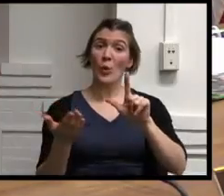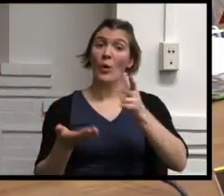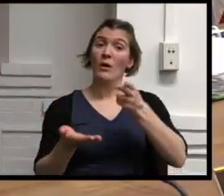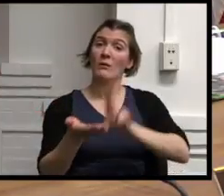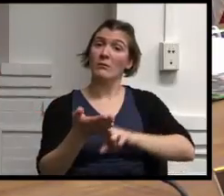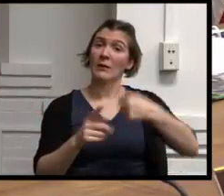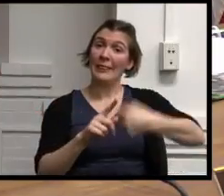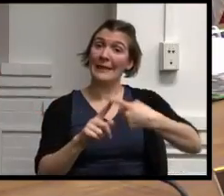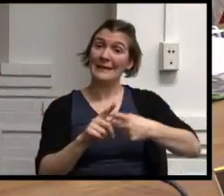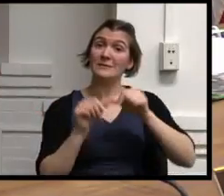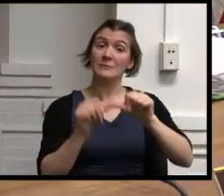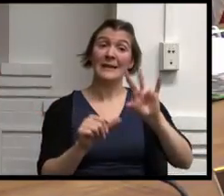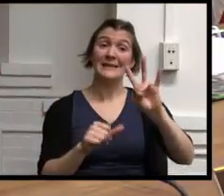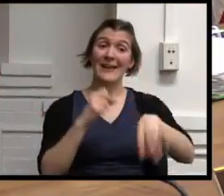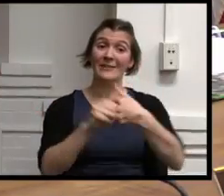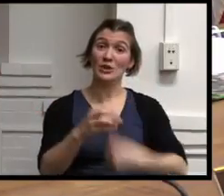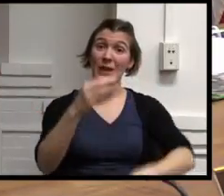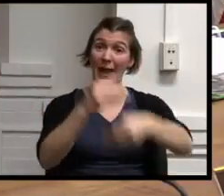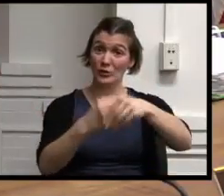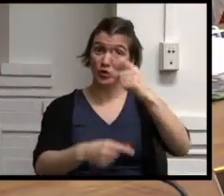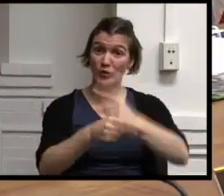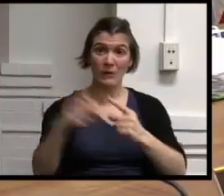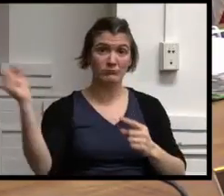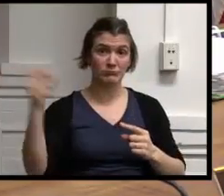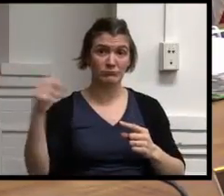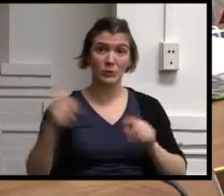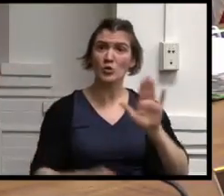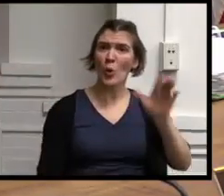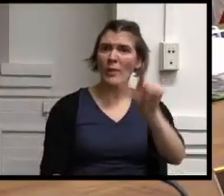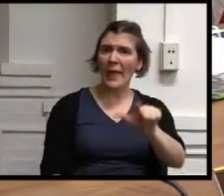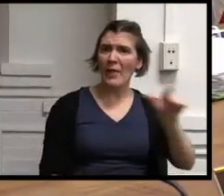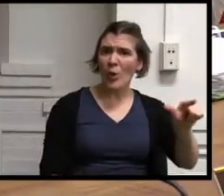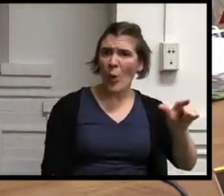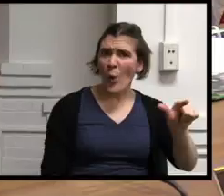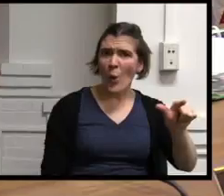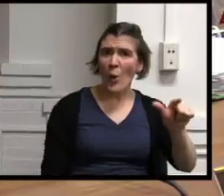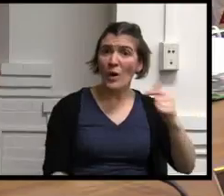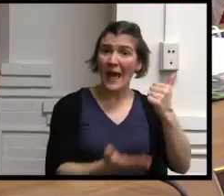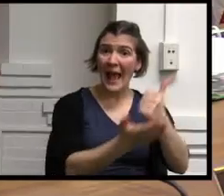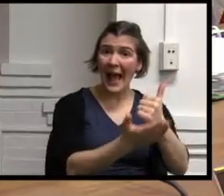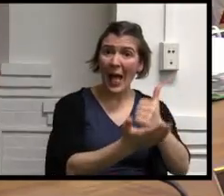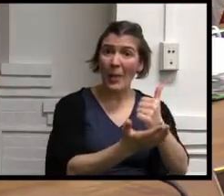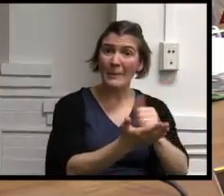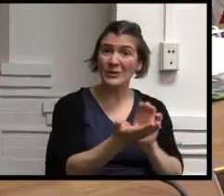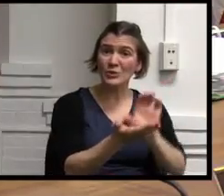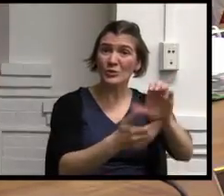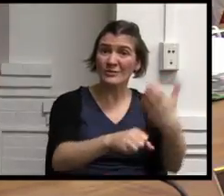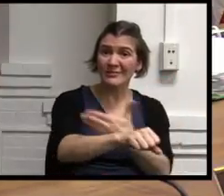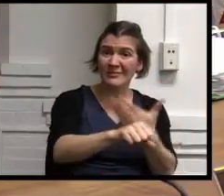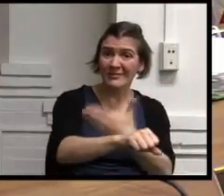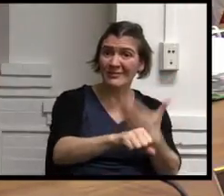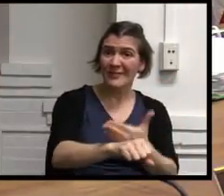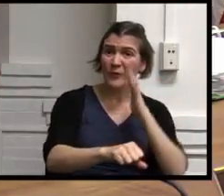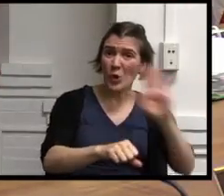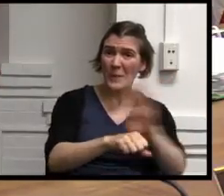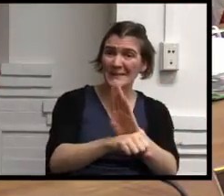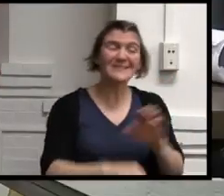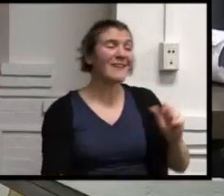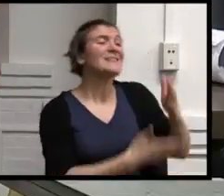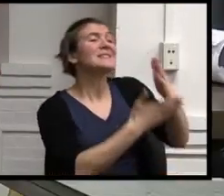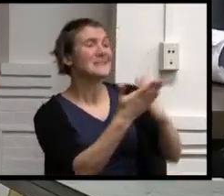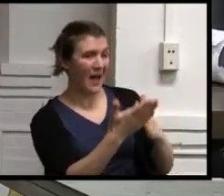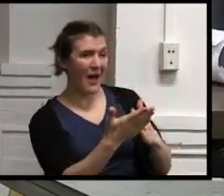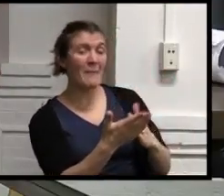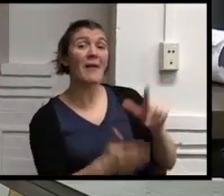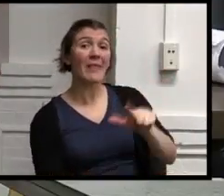7 years. Mm-hmm. And is the landlord contributing anything to the new fit-up cost here? Some. He